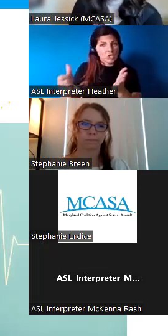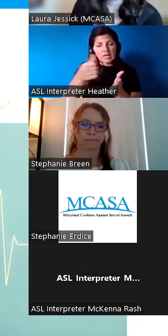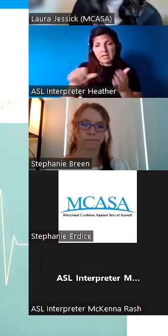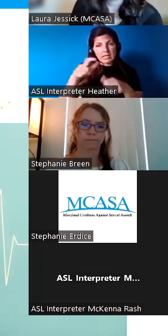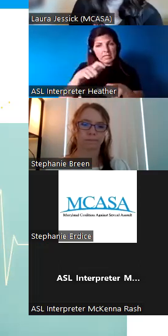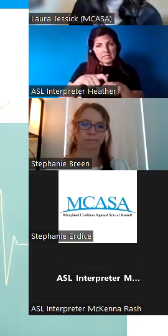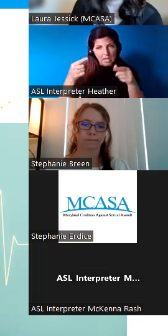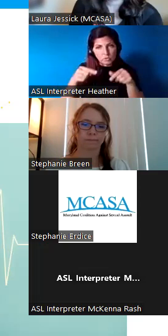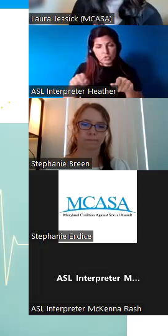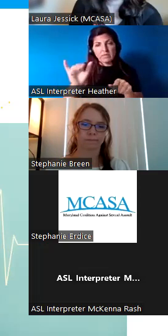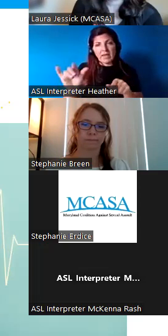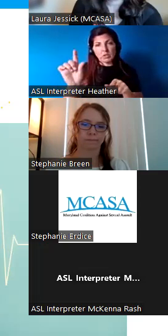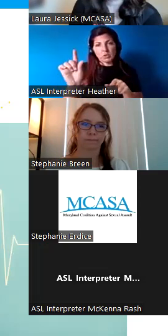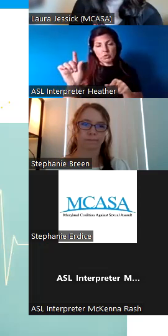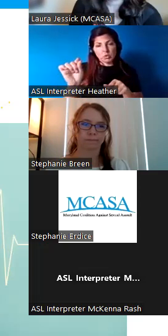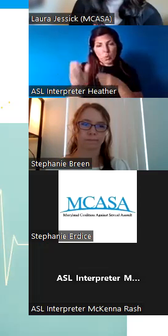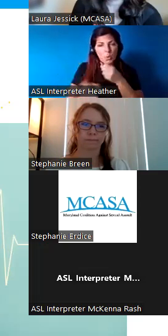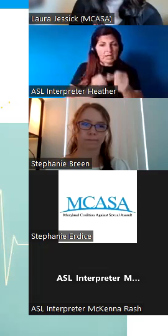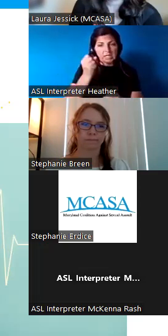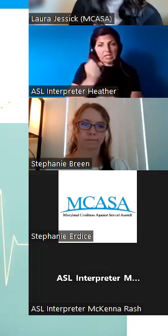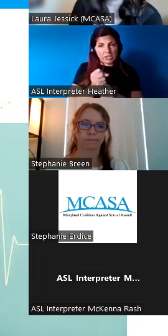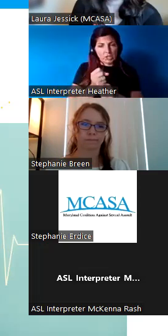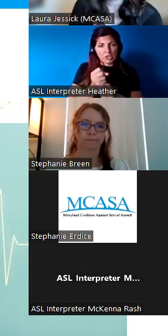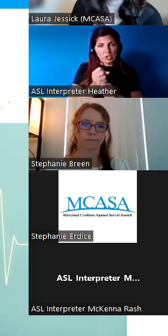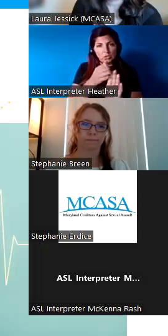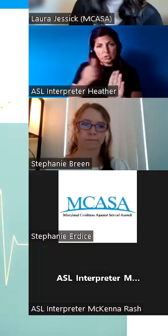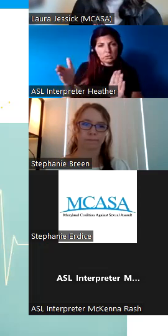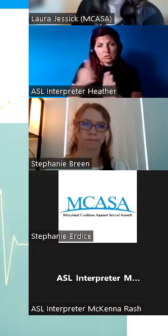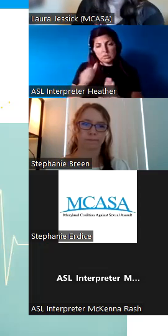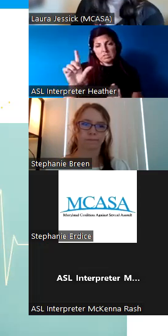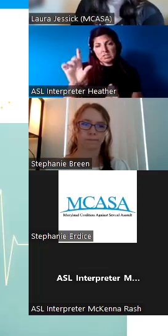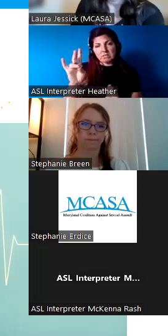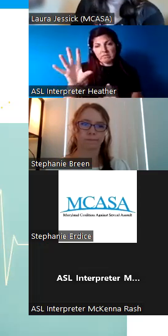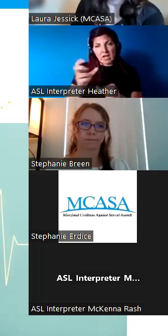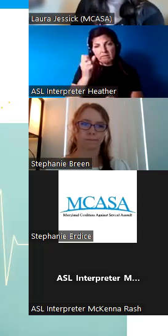that 20-year, 75-year period.